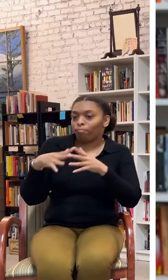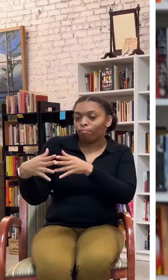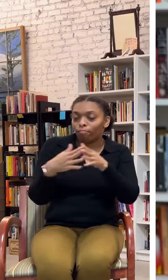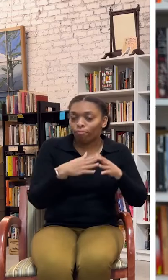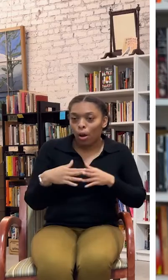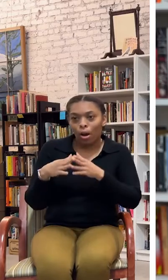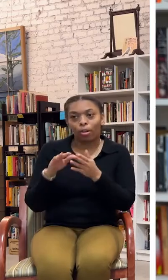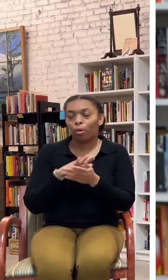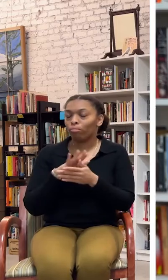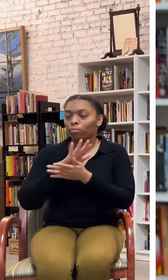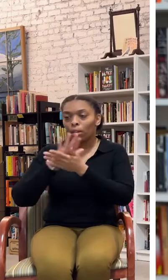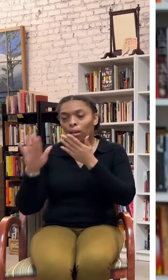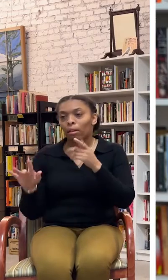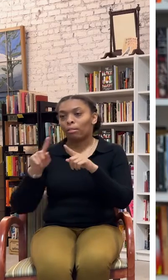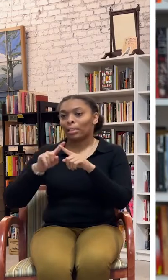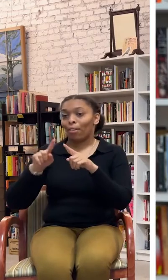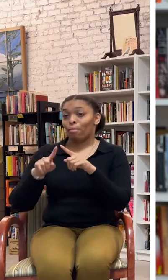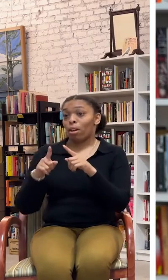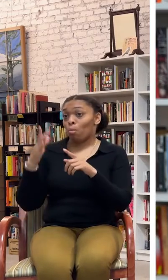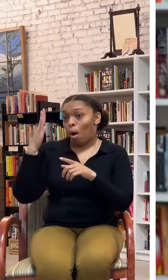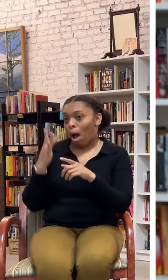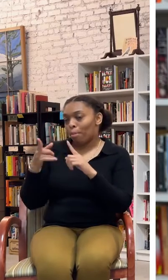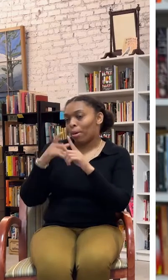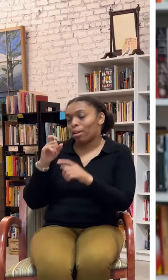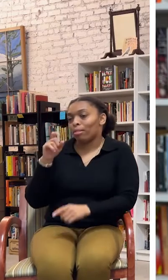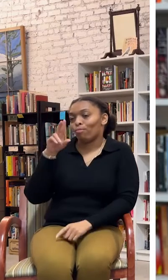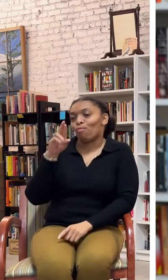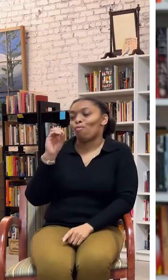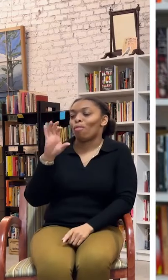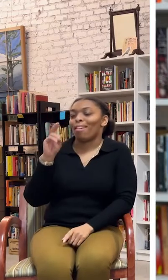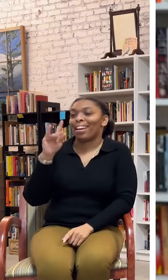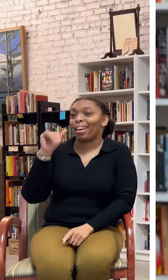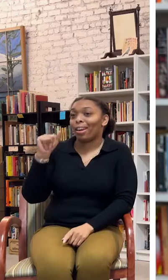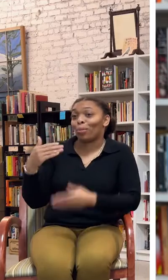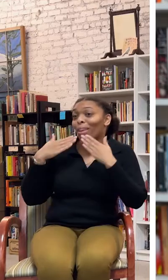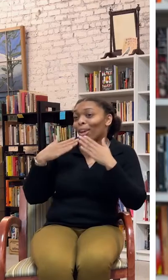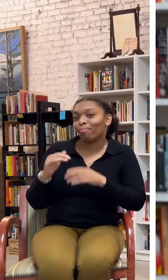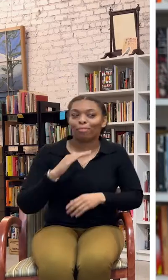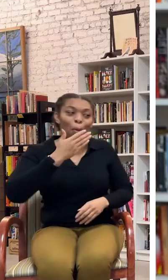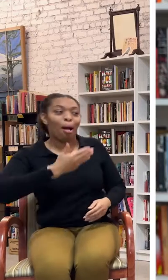all kinds of mediums. And a lot of that was because of you, Rakia. Thank you.